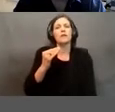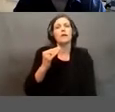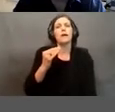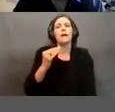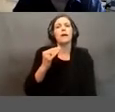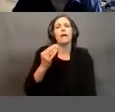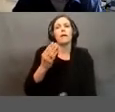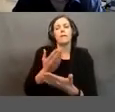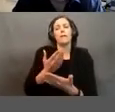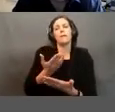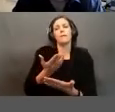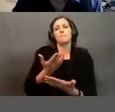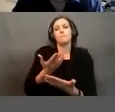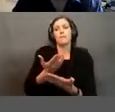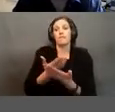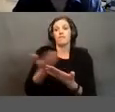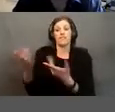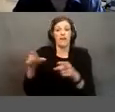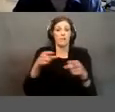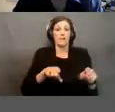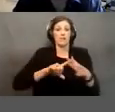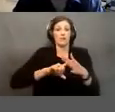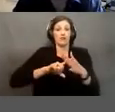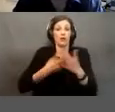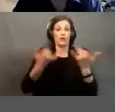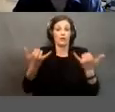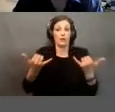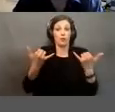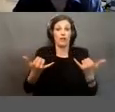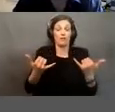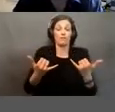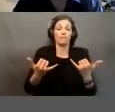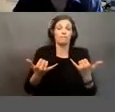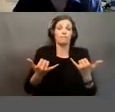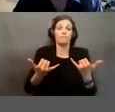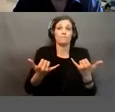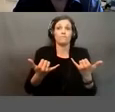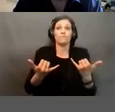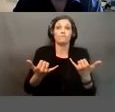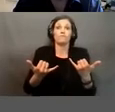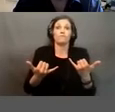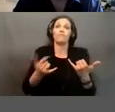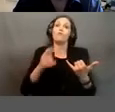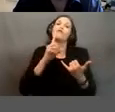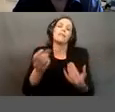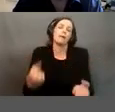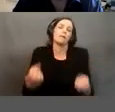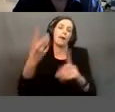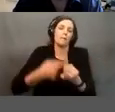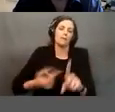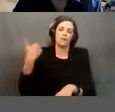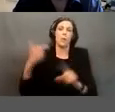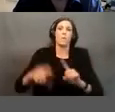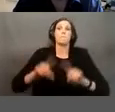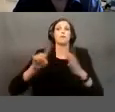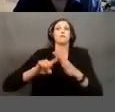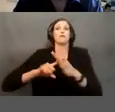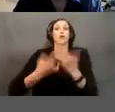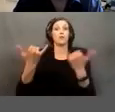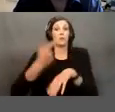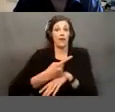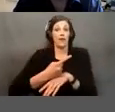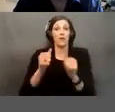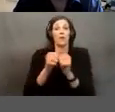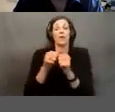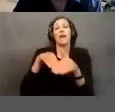starting today at, starting actually quite a number of months ago, but starting today with access